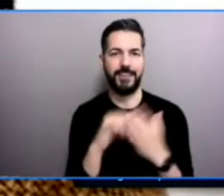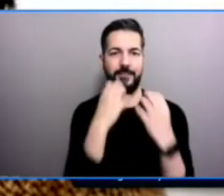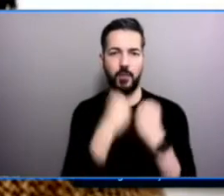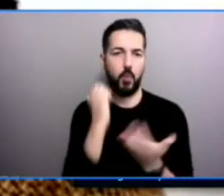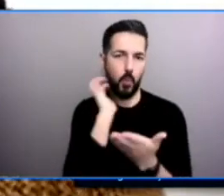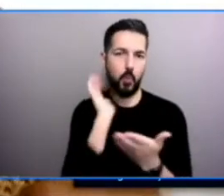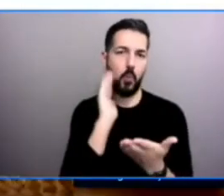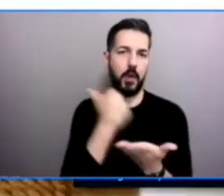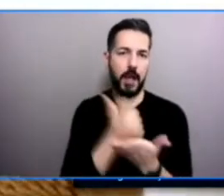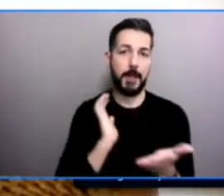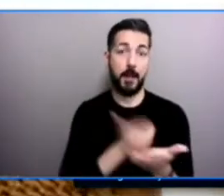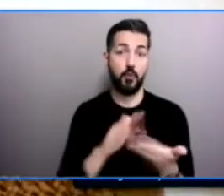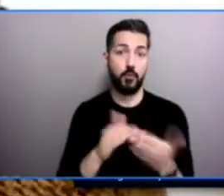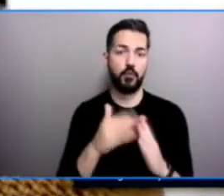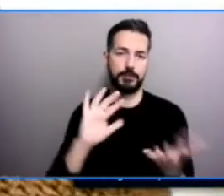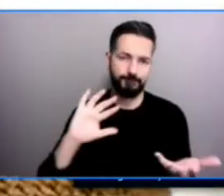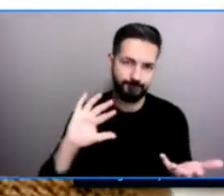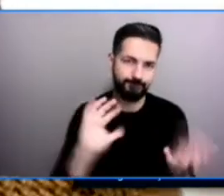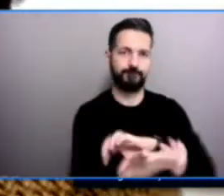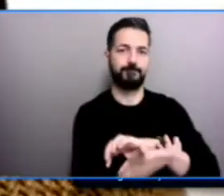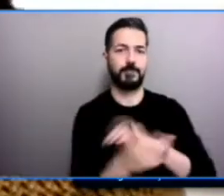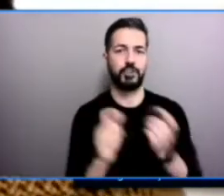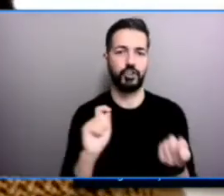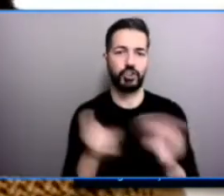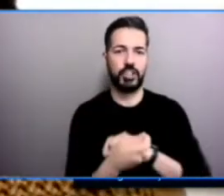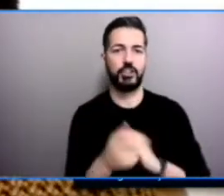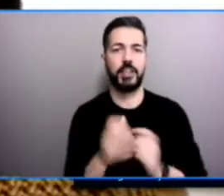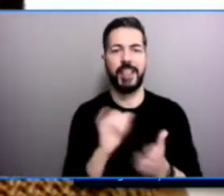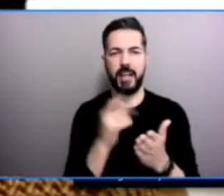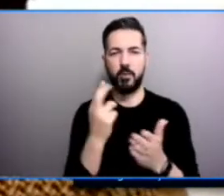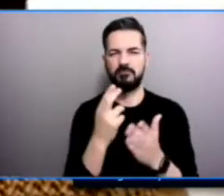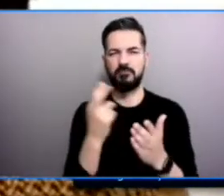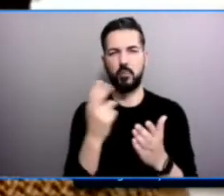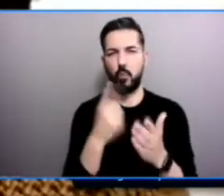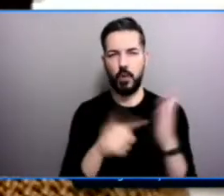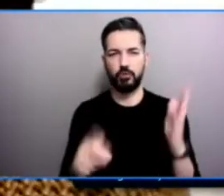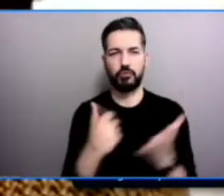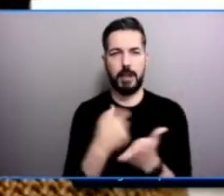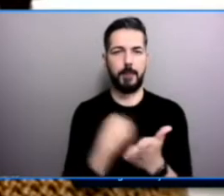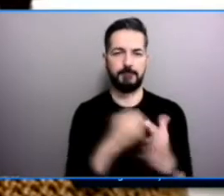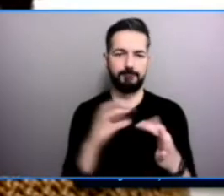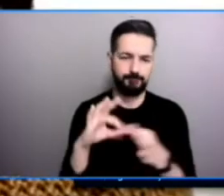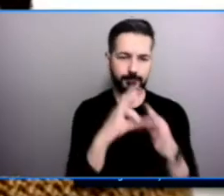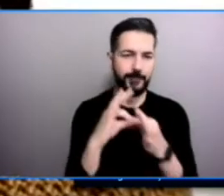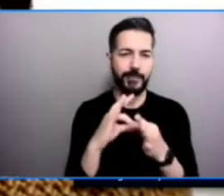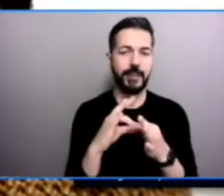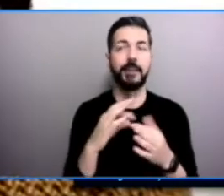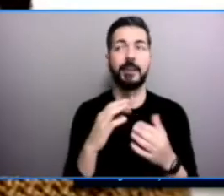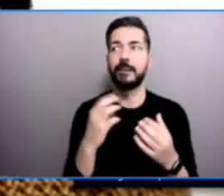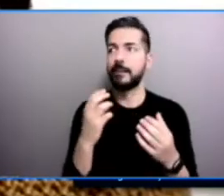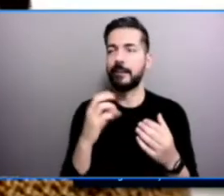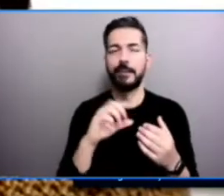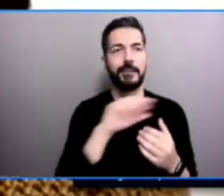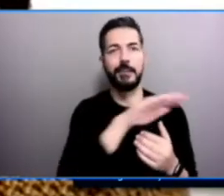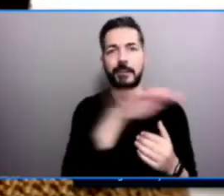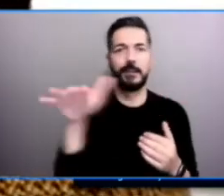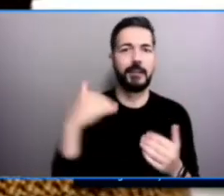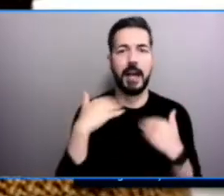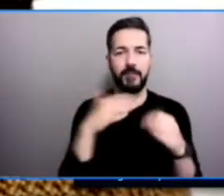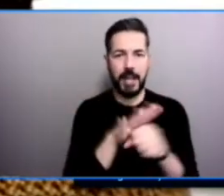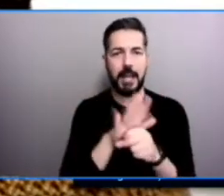folks investing in that work and really trying to build transformative relationships with each other and build deep trust